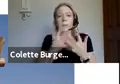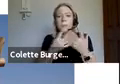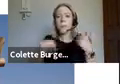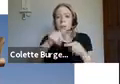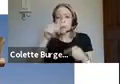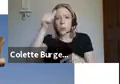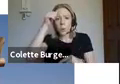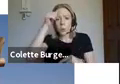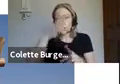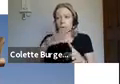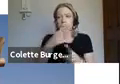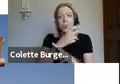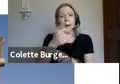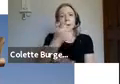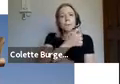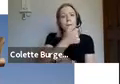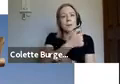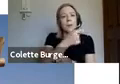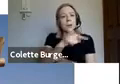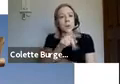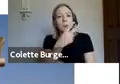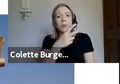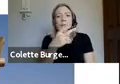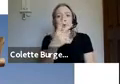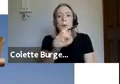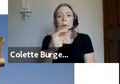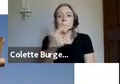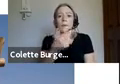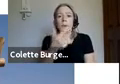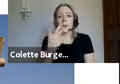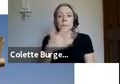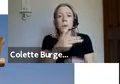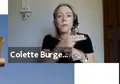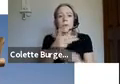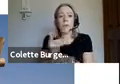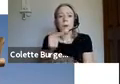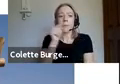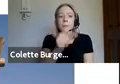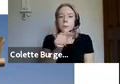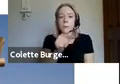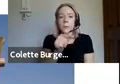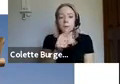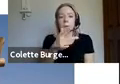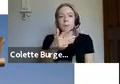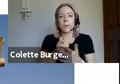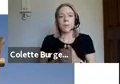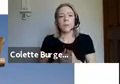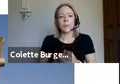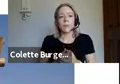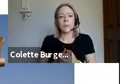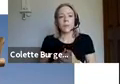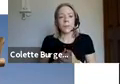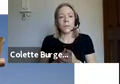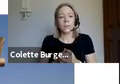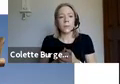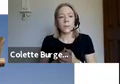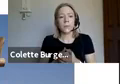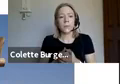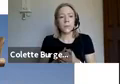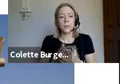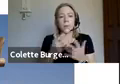know, from 2016-17, we filmed in Burkina Faso with Light for the World, with OSF